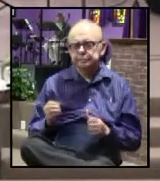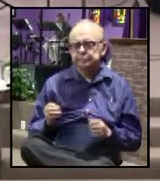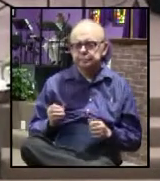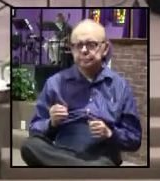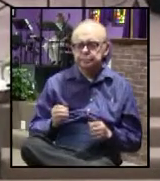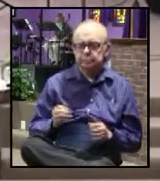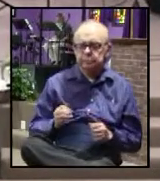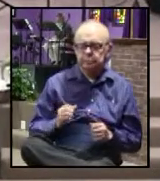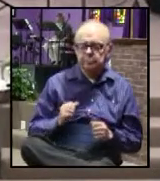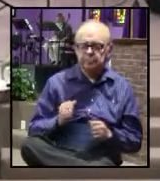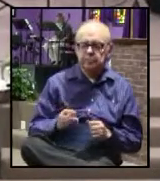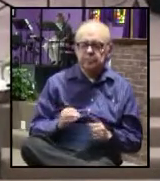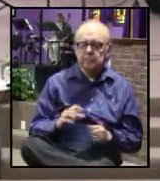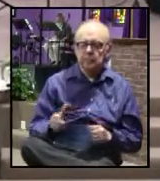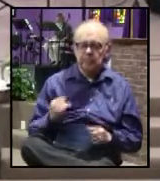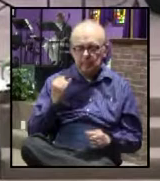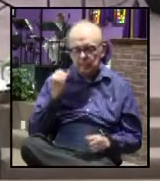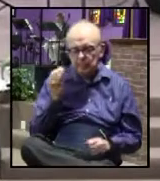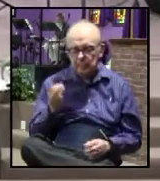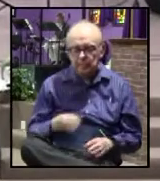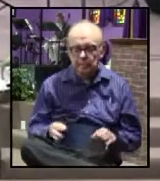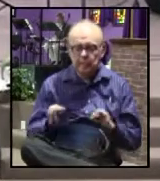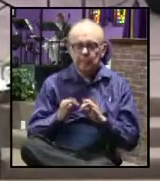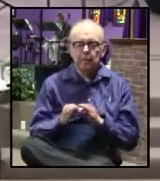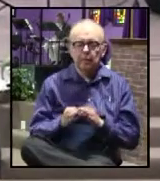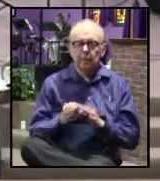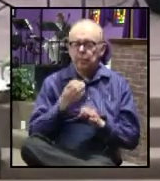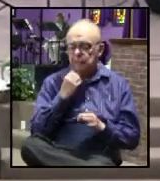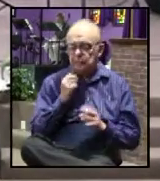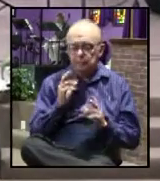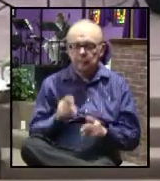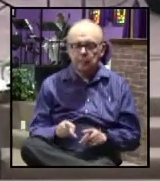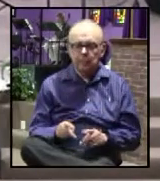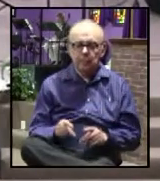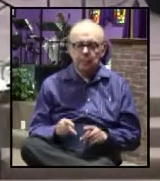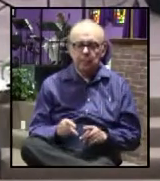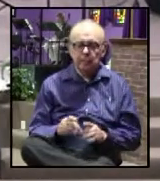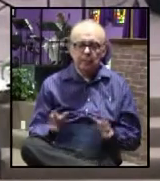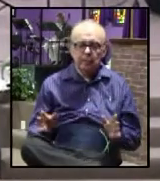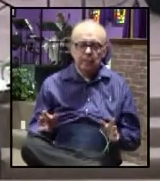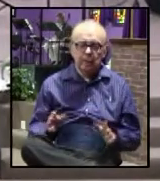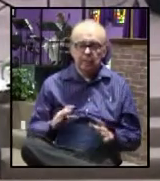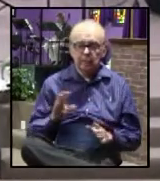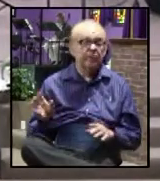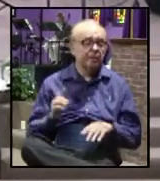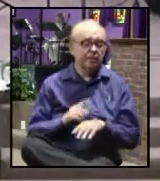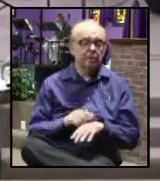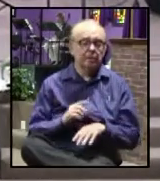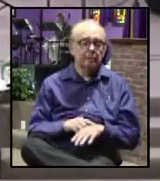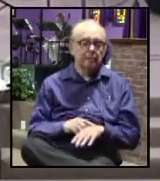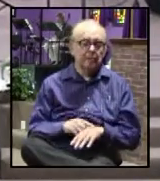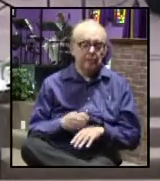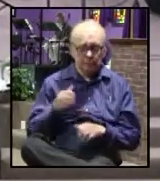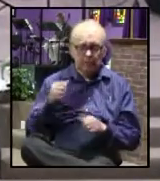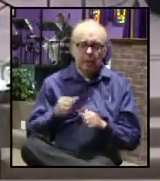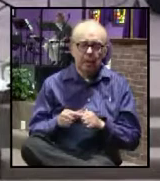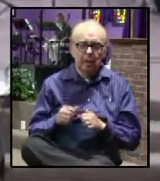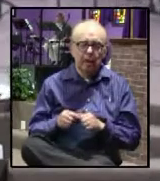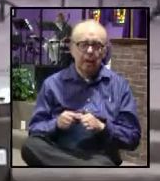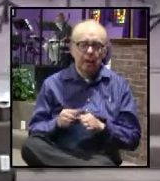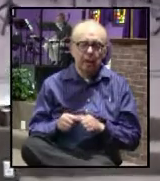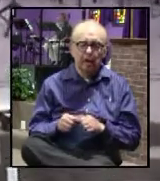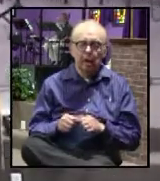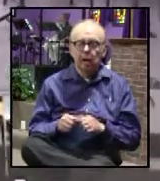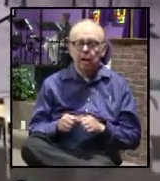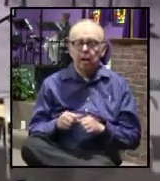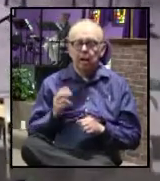And Passover meal, if you don't understand the importance of it to a Jewish person, it's kind of a big deal. It's like their Christmas. They're remembering a very significant